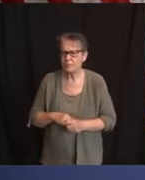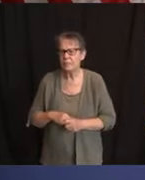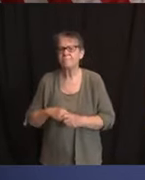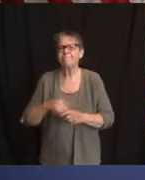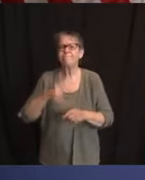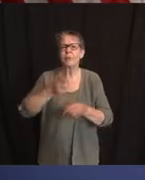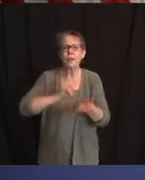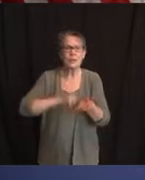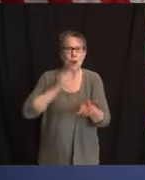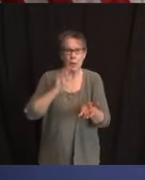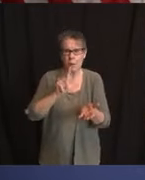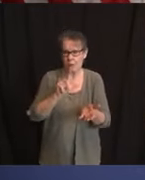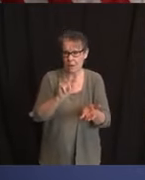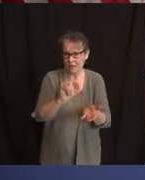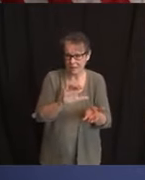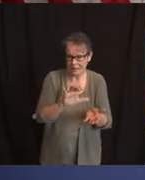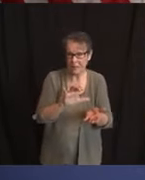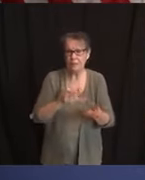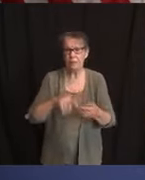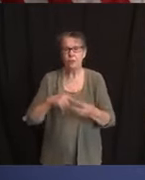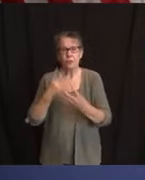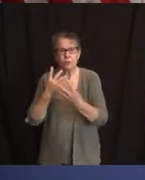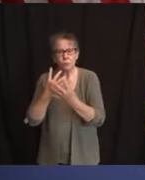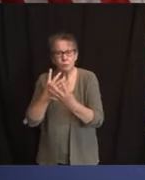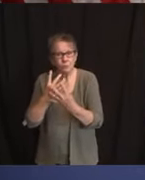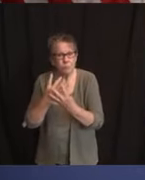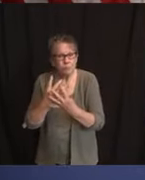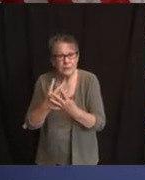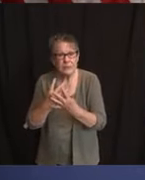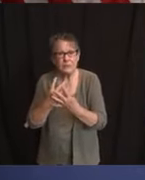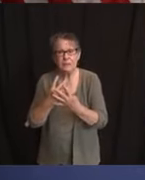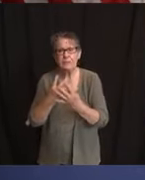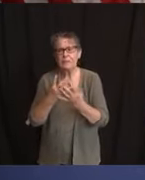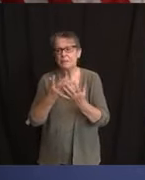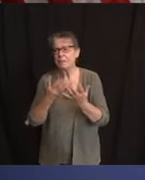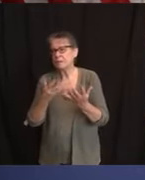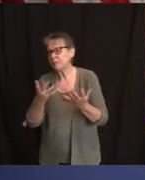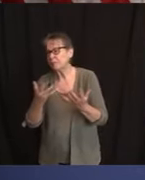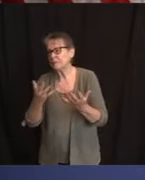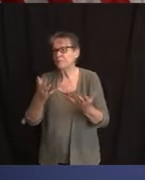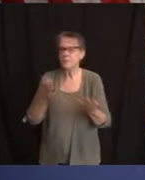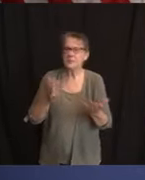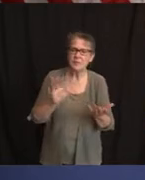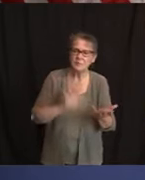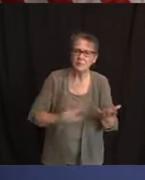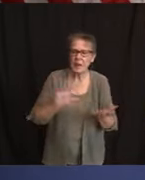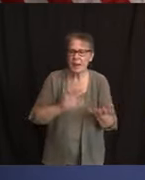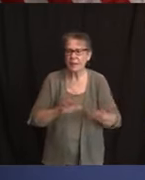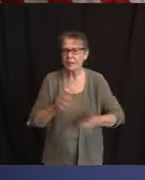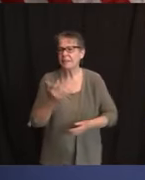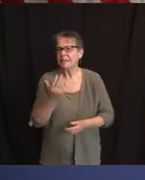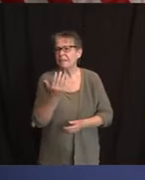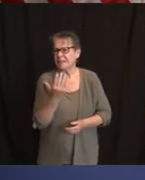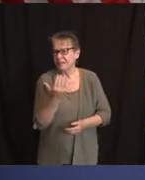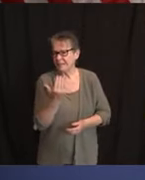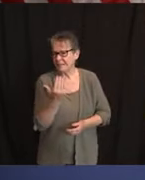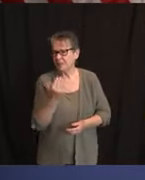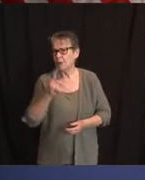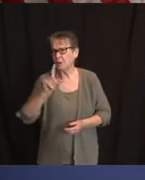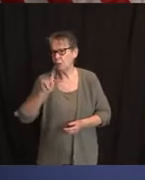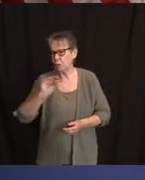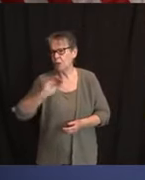But it is around, I think historically, it's been around 15 to 20% of the total number of positive cases. It's sadly a much